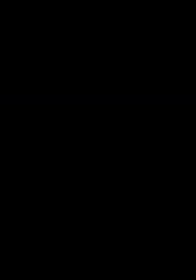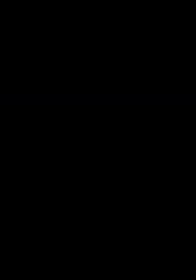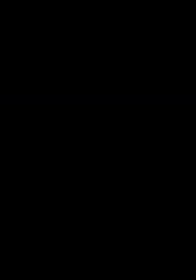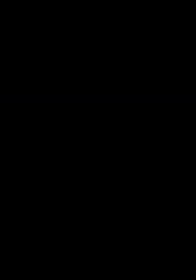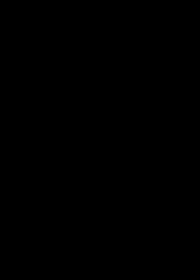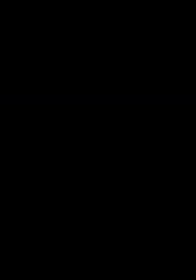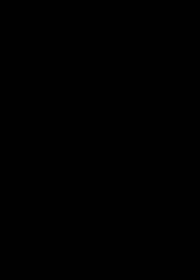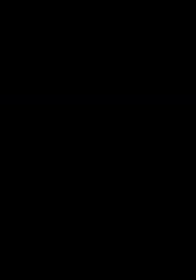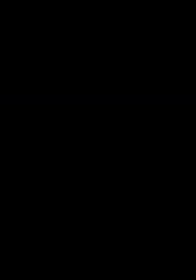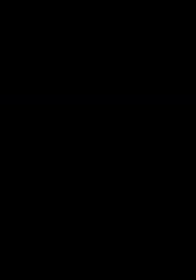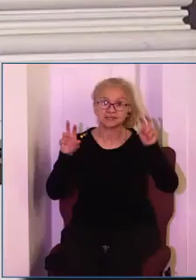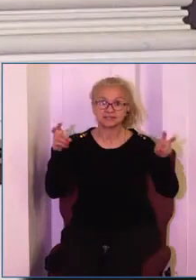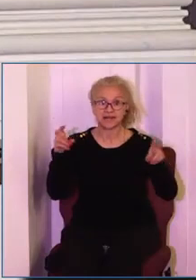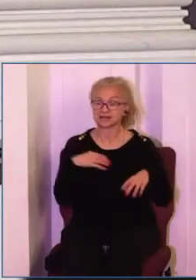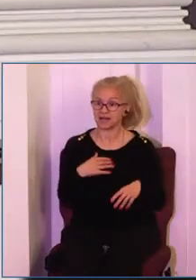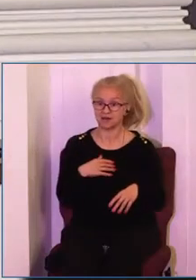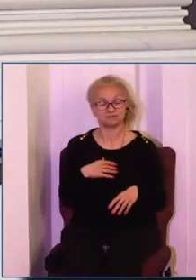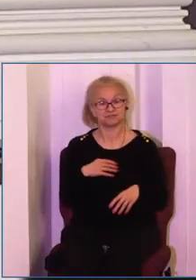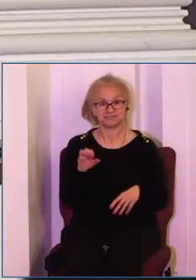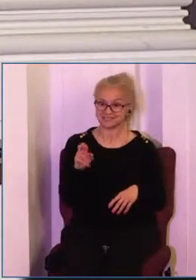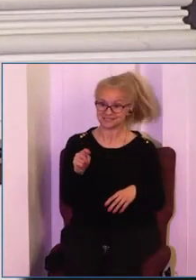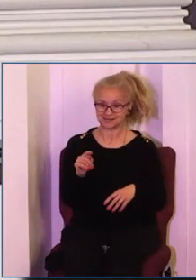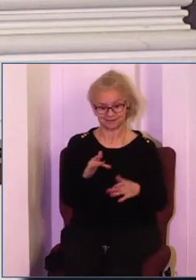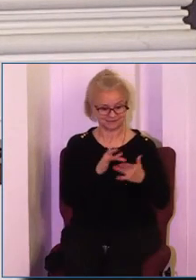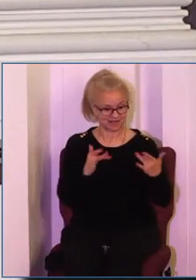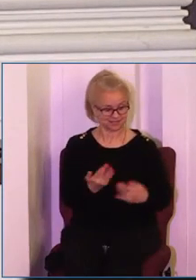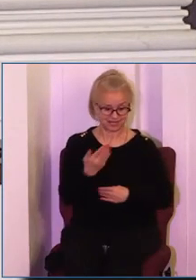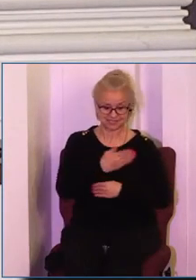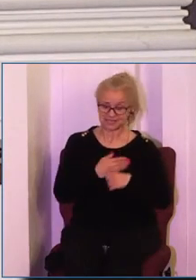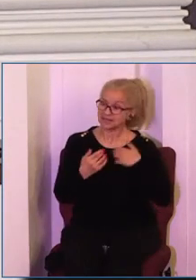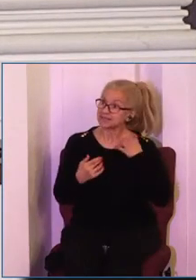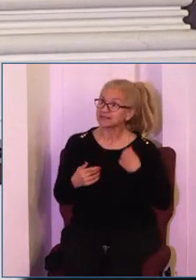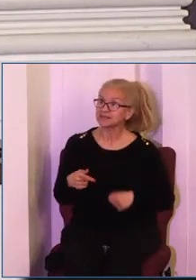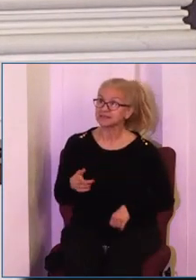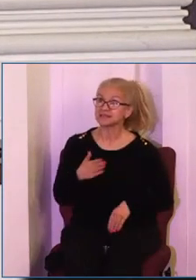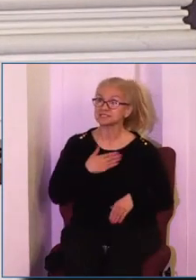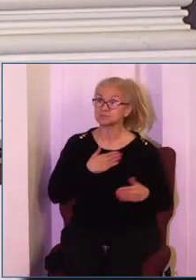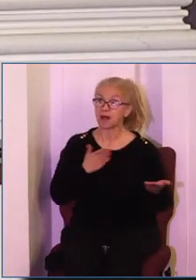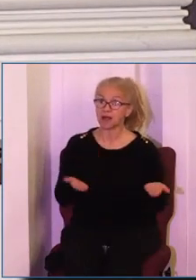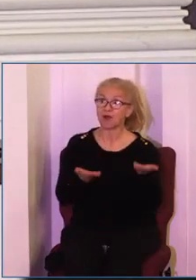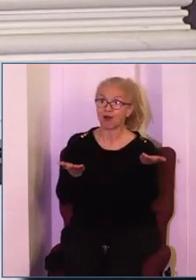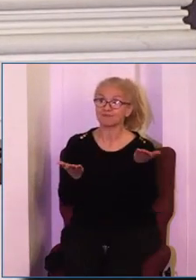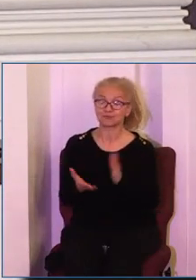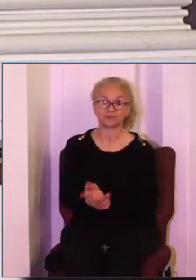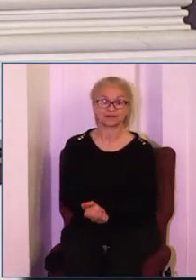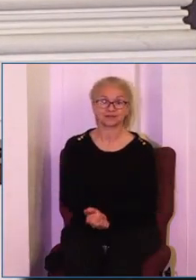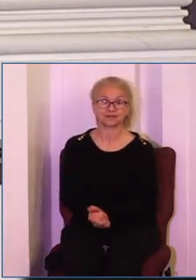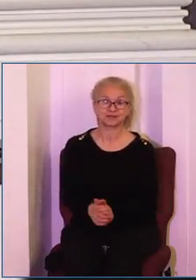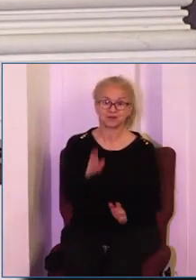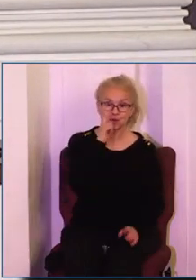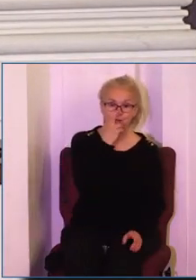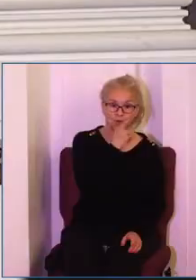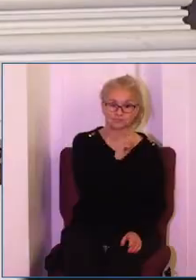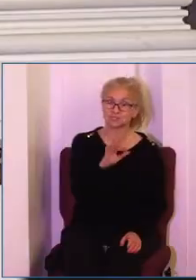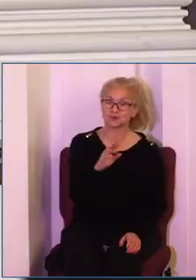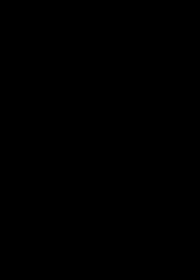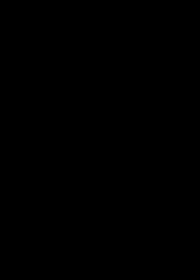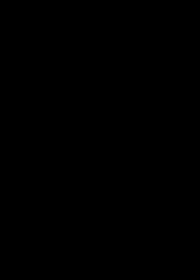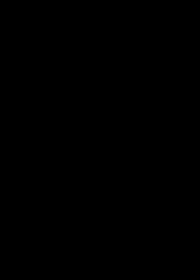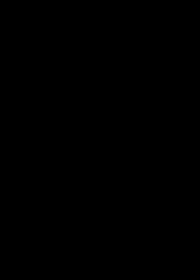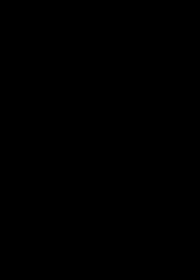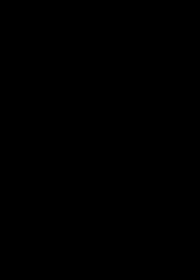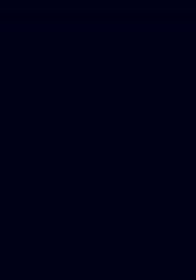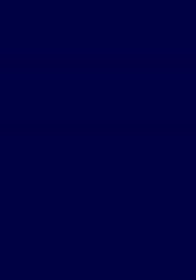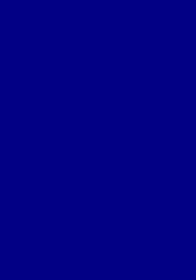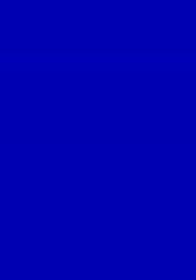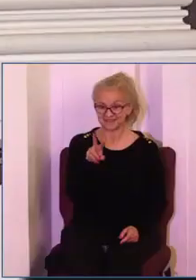of St. Valentine's Day, this is my offering. Roses are red, violets